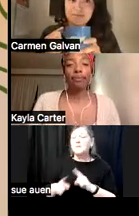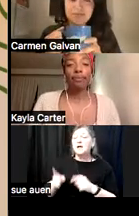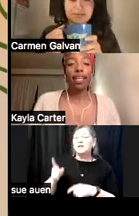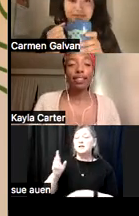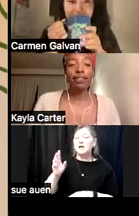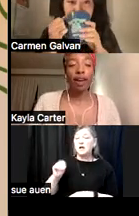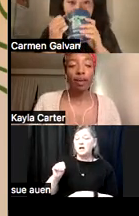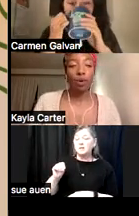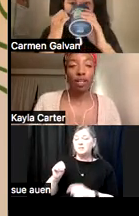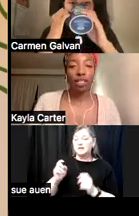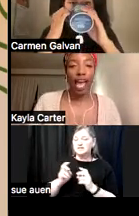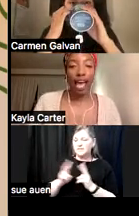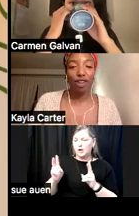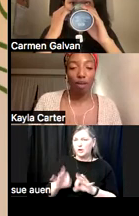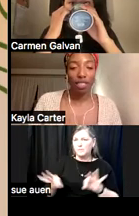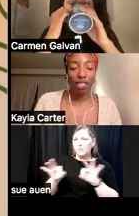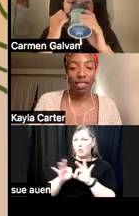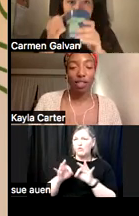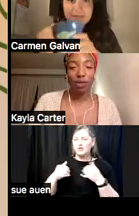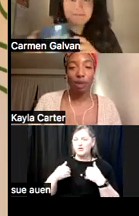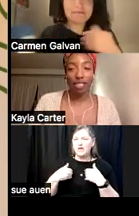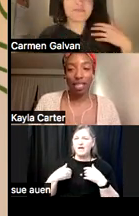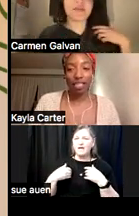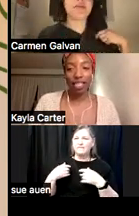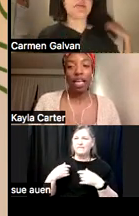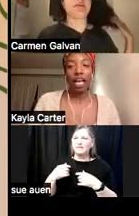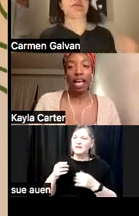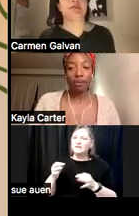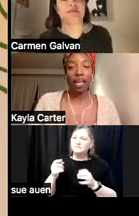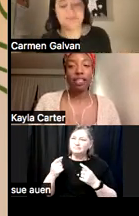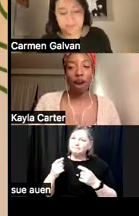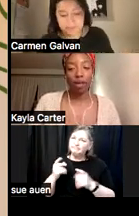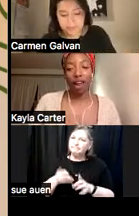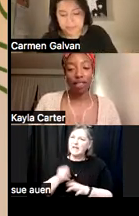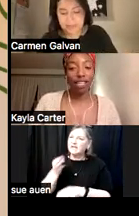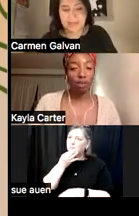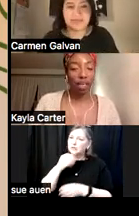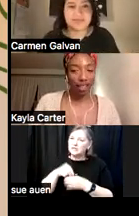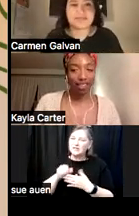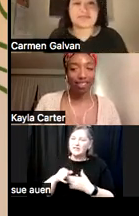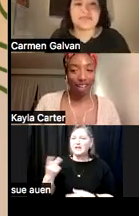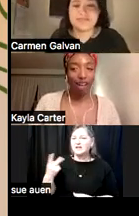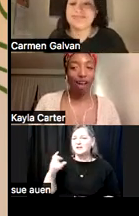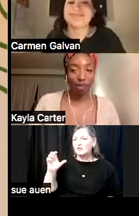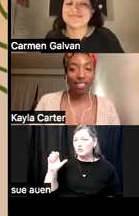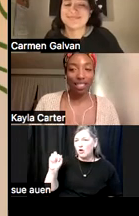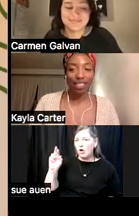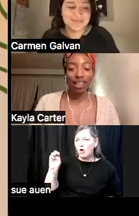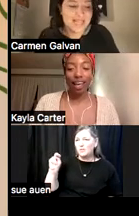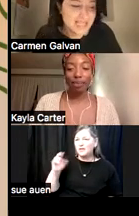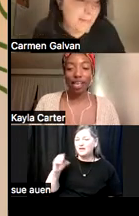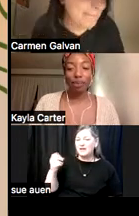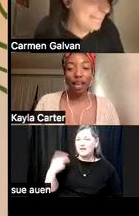But it is very important to have accomplices in those spaces. And Carmen and I are glad to be